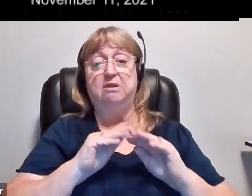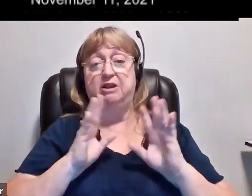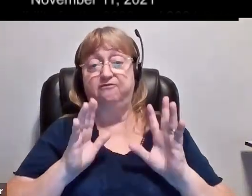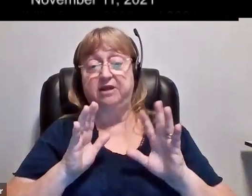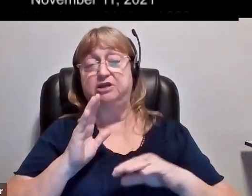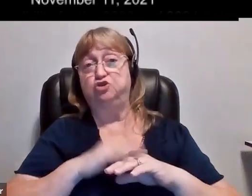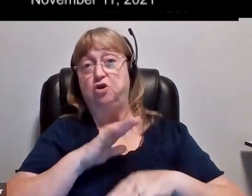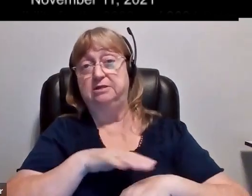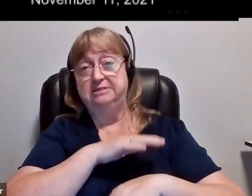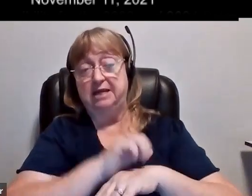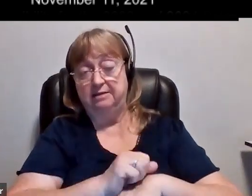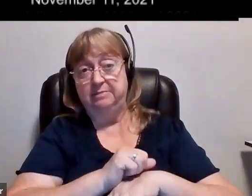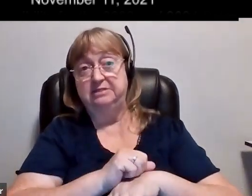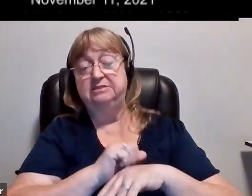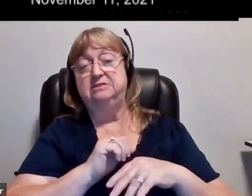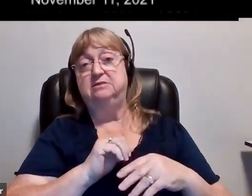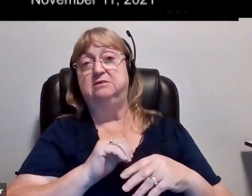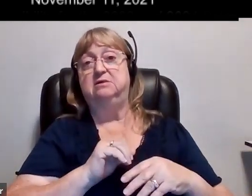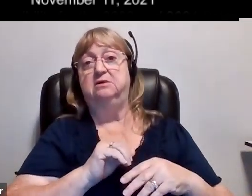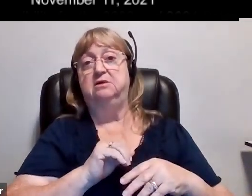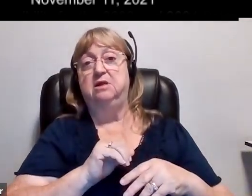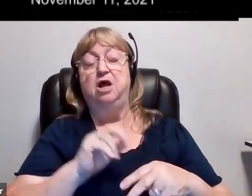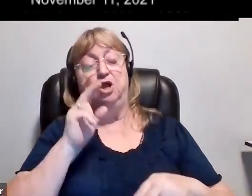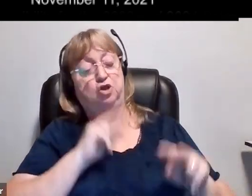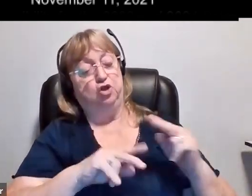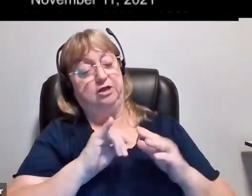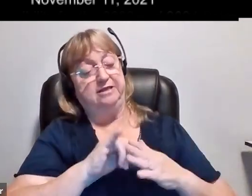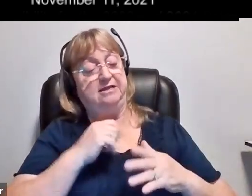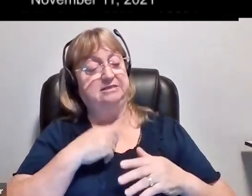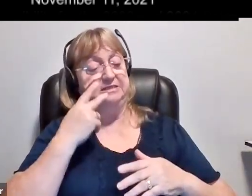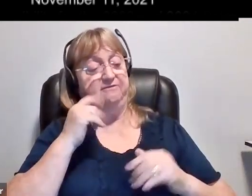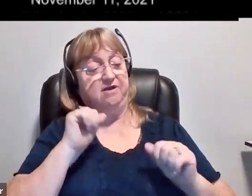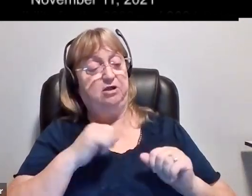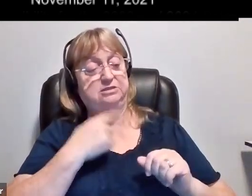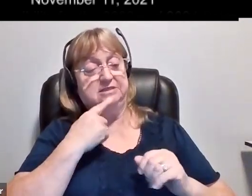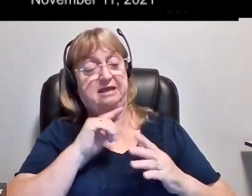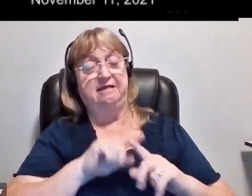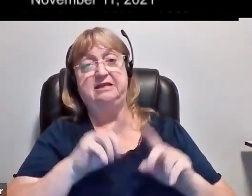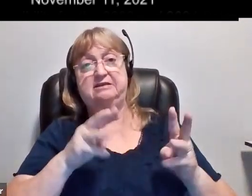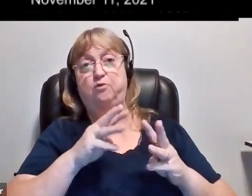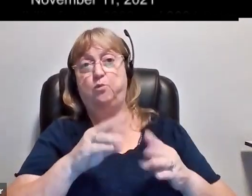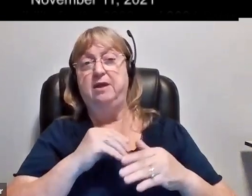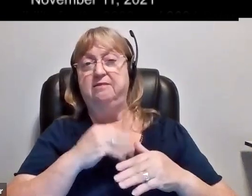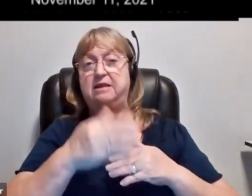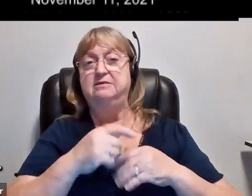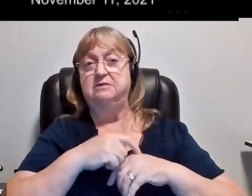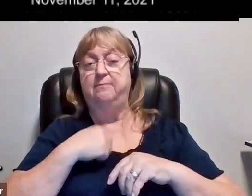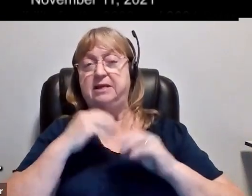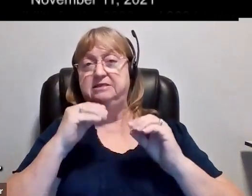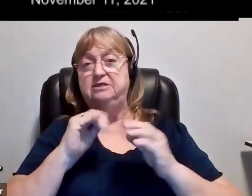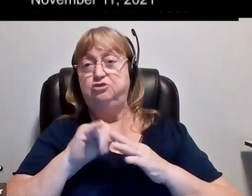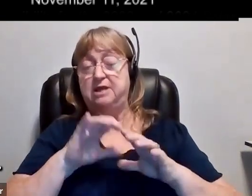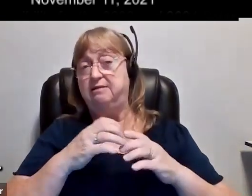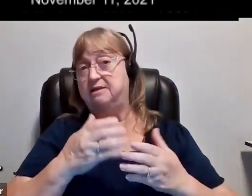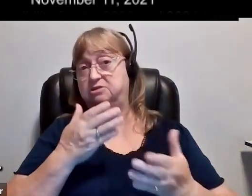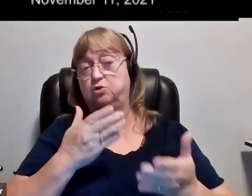clarification on an assignment, look back at that and see if you could have said that in a little different way the next time you teach the class. And so it might